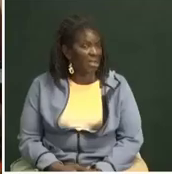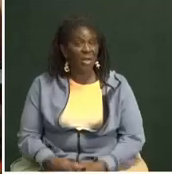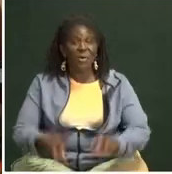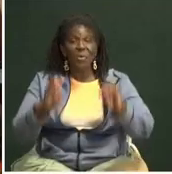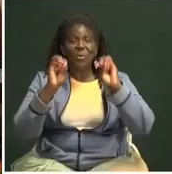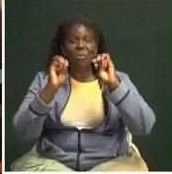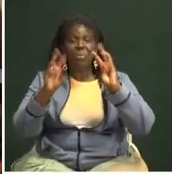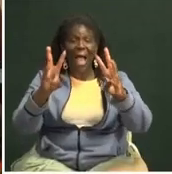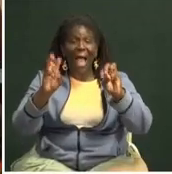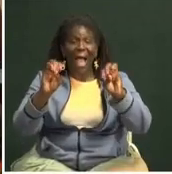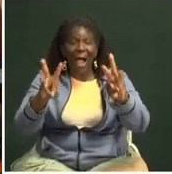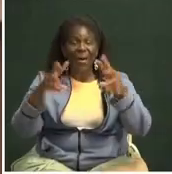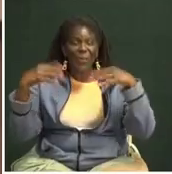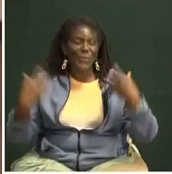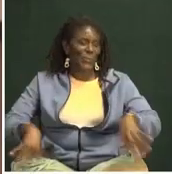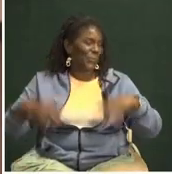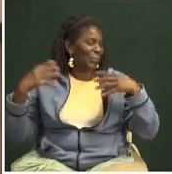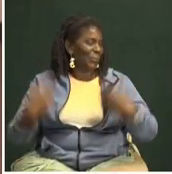Wow.